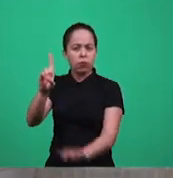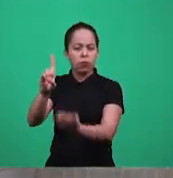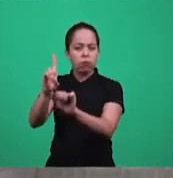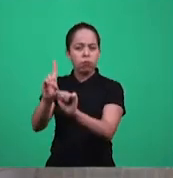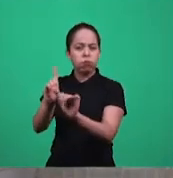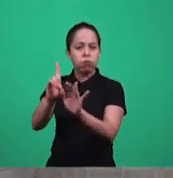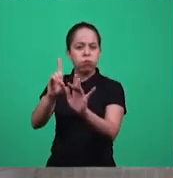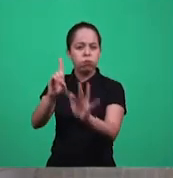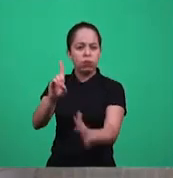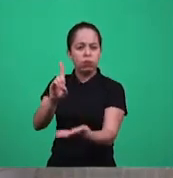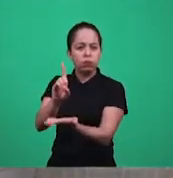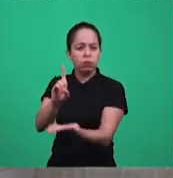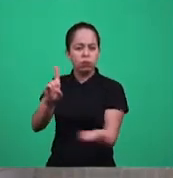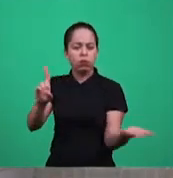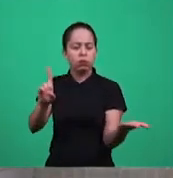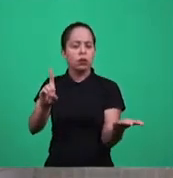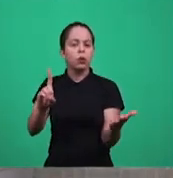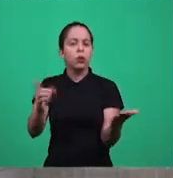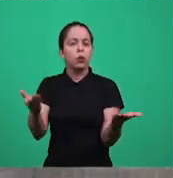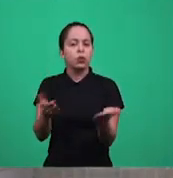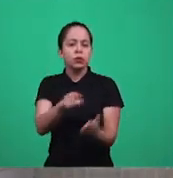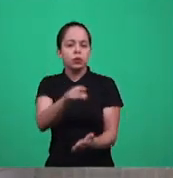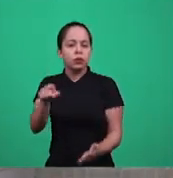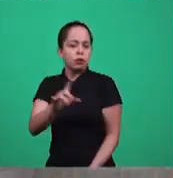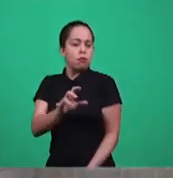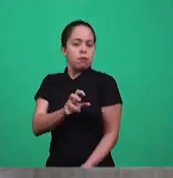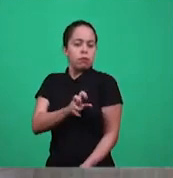Spirit of Lord Jesus be upon